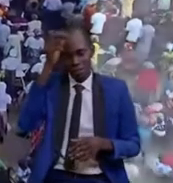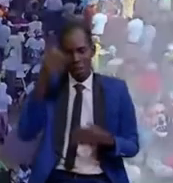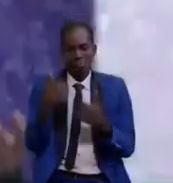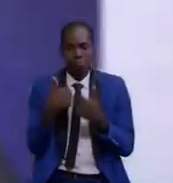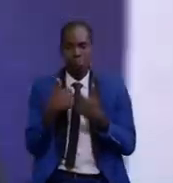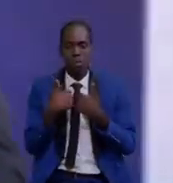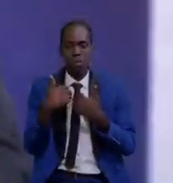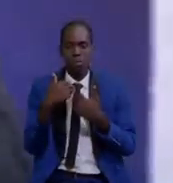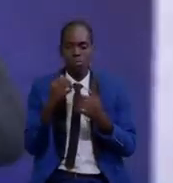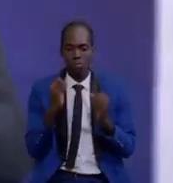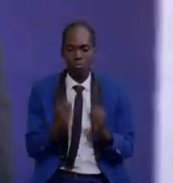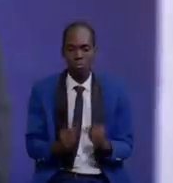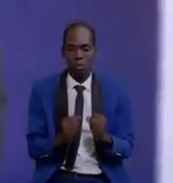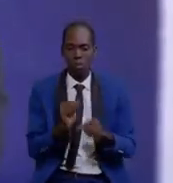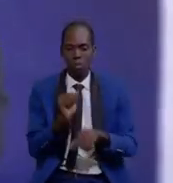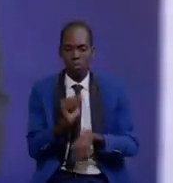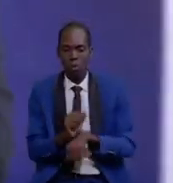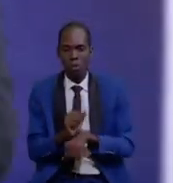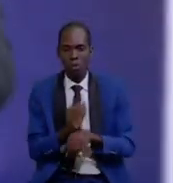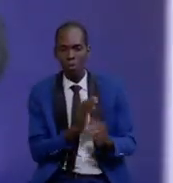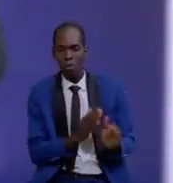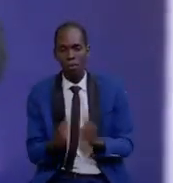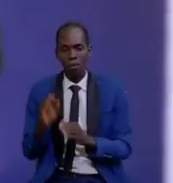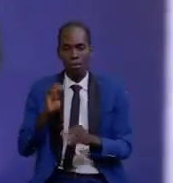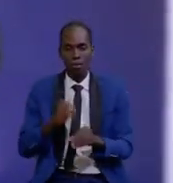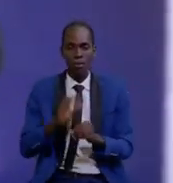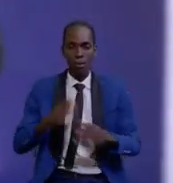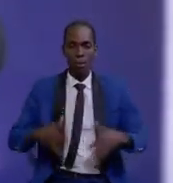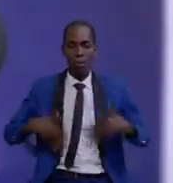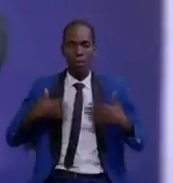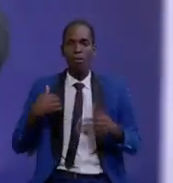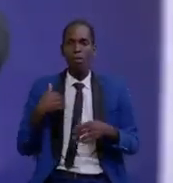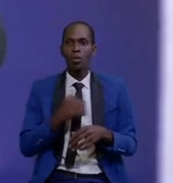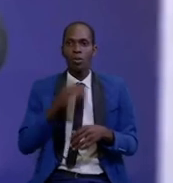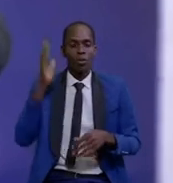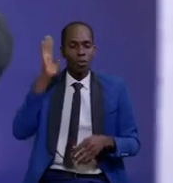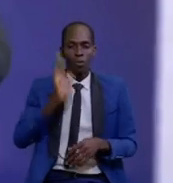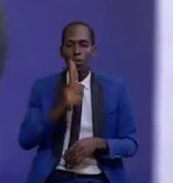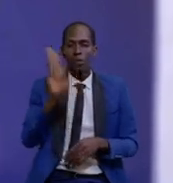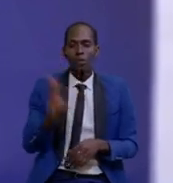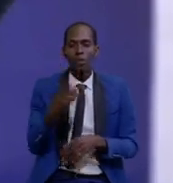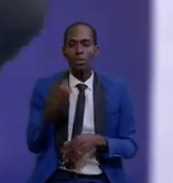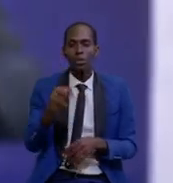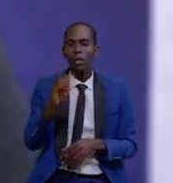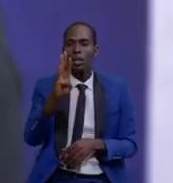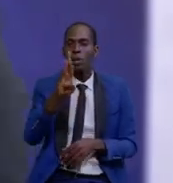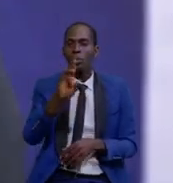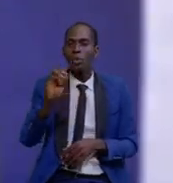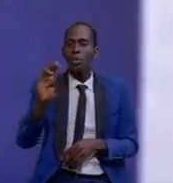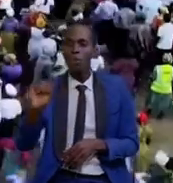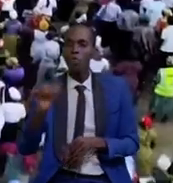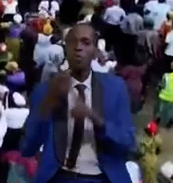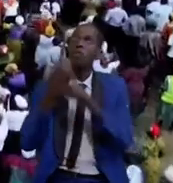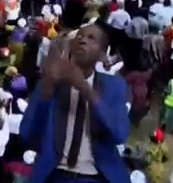Satan's work remains there, we're going to take the broom of heaven and sweep everything away.